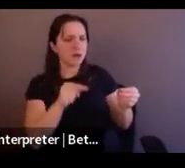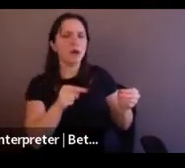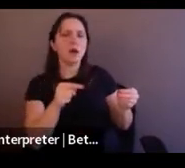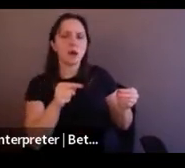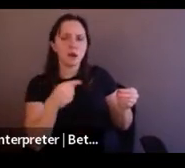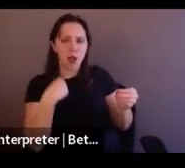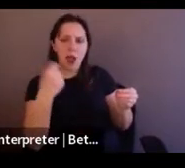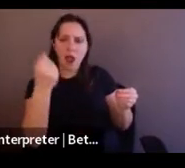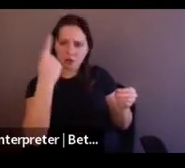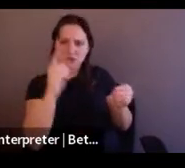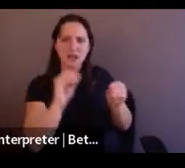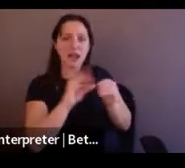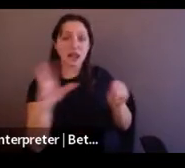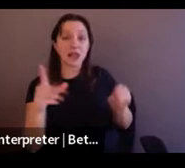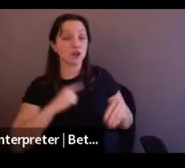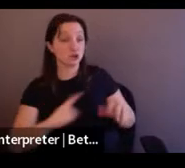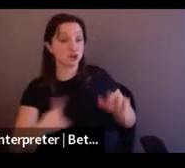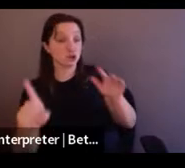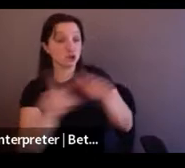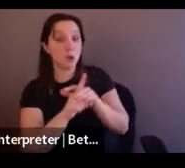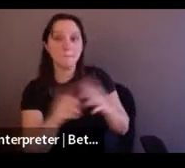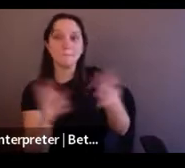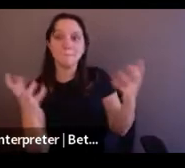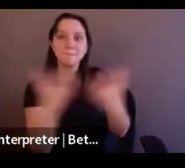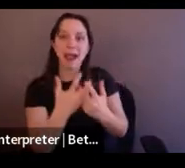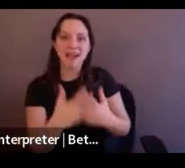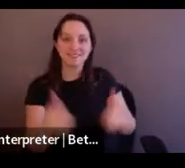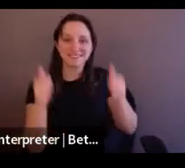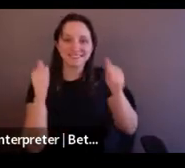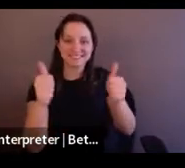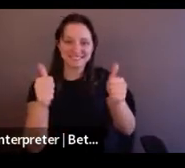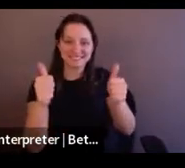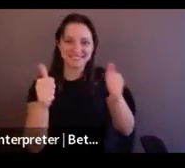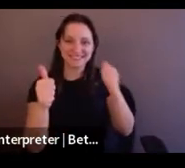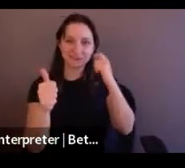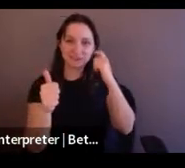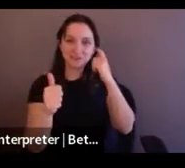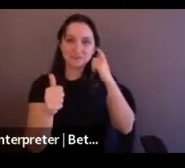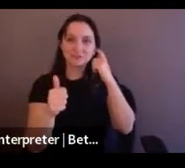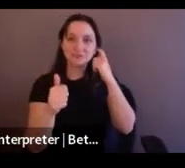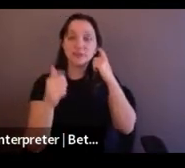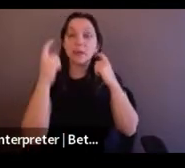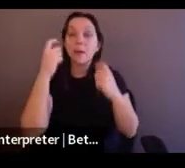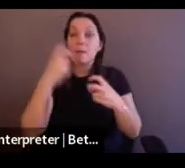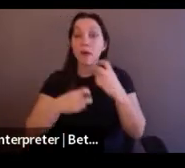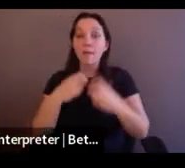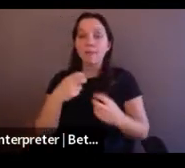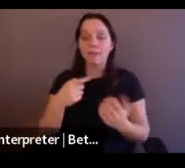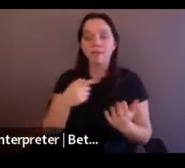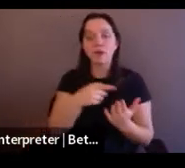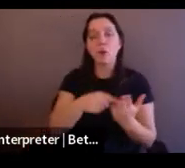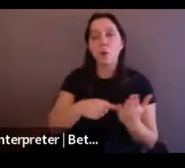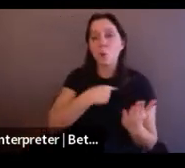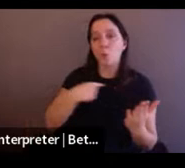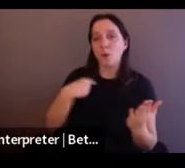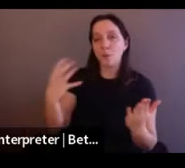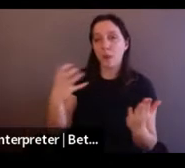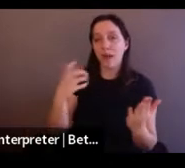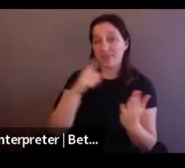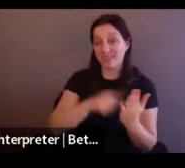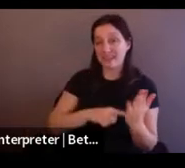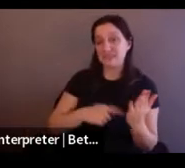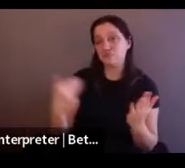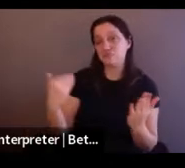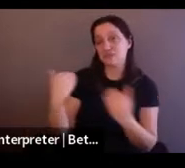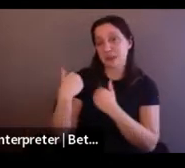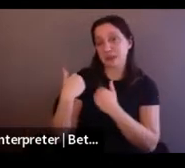is, then somebody who, you know, thinks they're signing up for one thing and show up and realize, you know, the set of responsibilities is completely different,